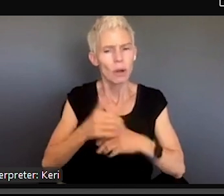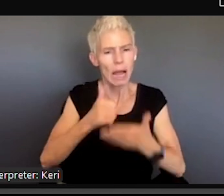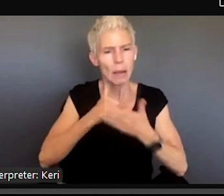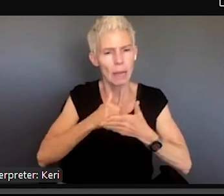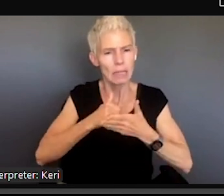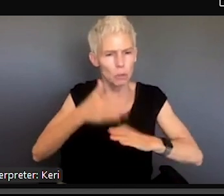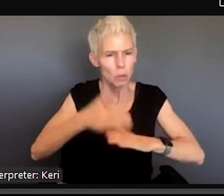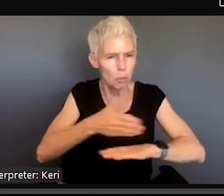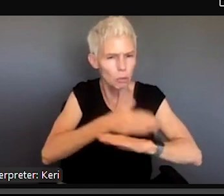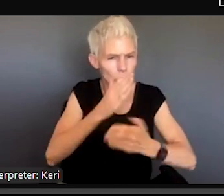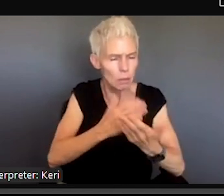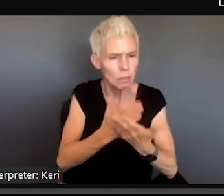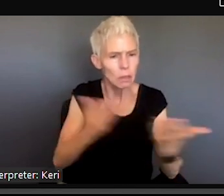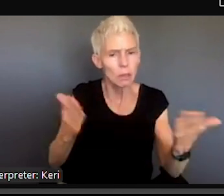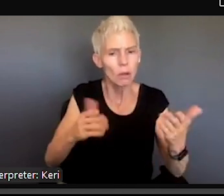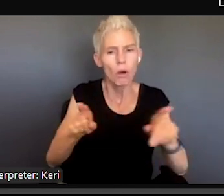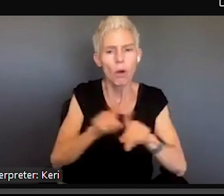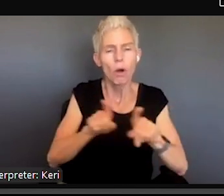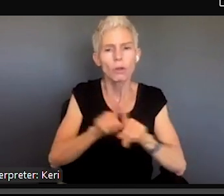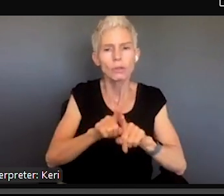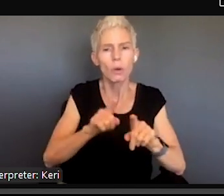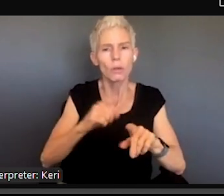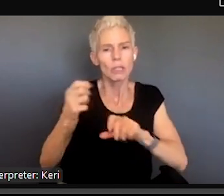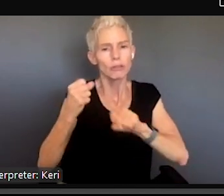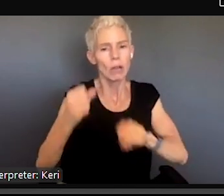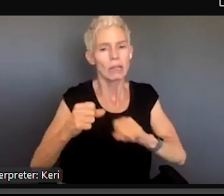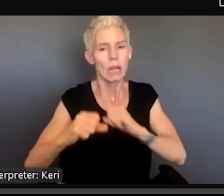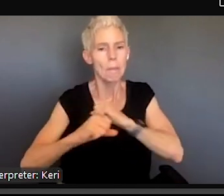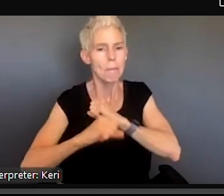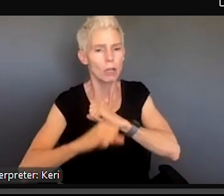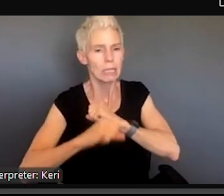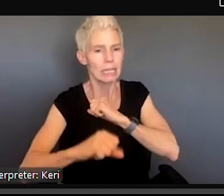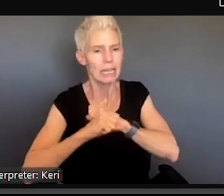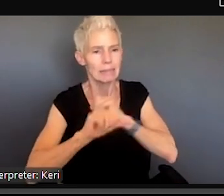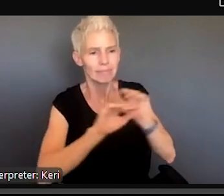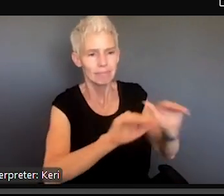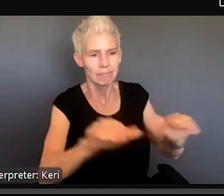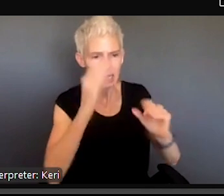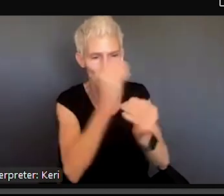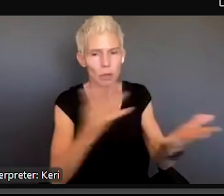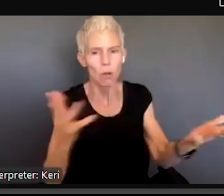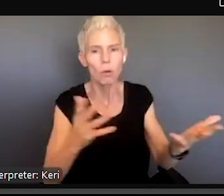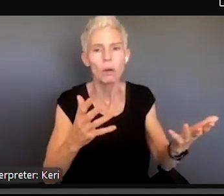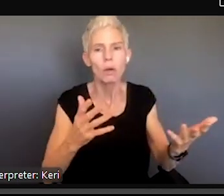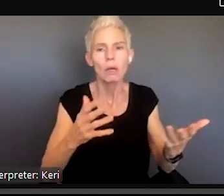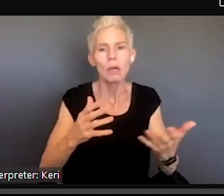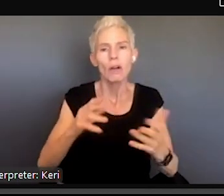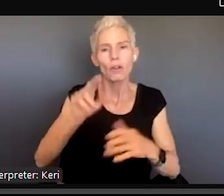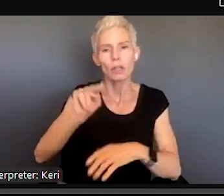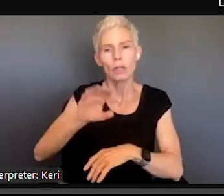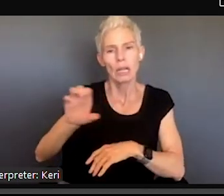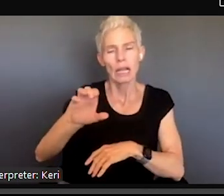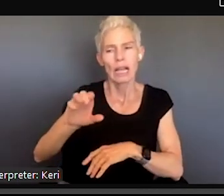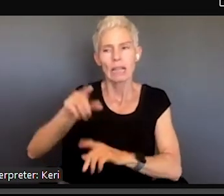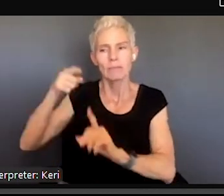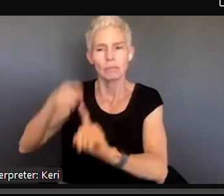also speaks to, I think, the strength of our marketing campaign, but also the need here in North Carolina. But again, speaking just to the peer warm